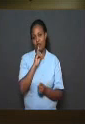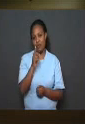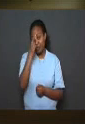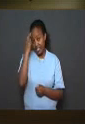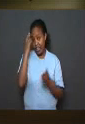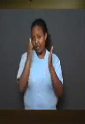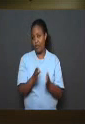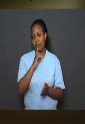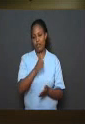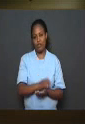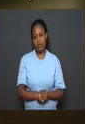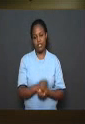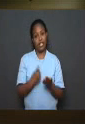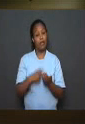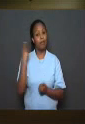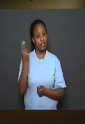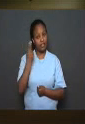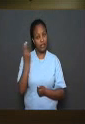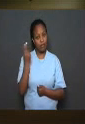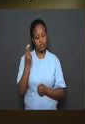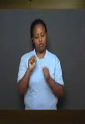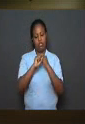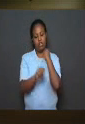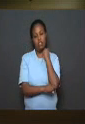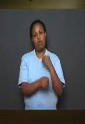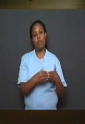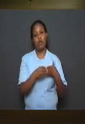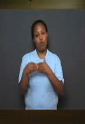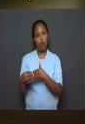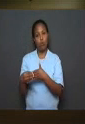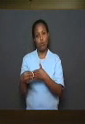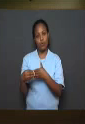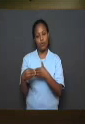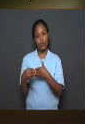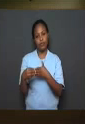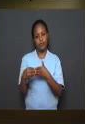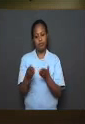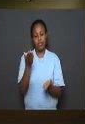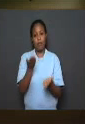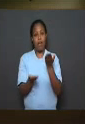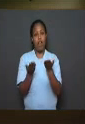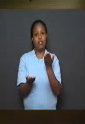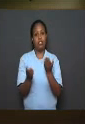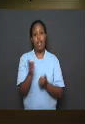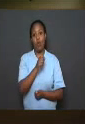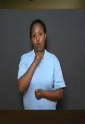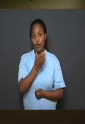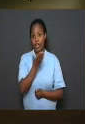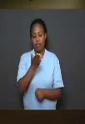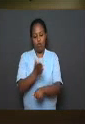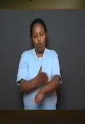Equity means using basic principles to correct unbalanced